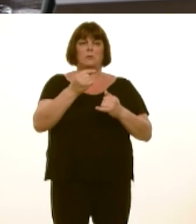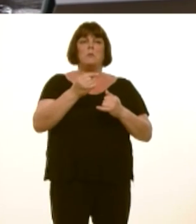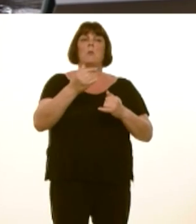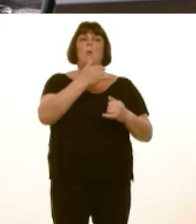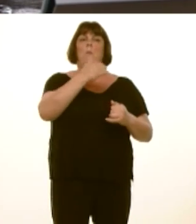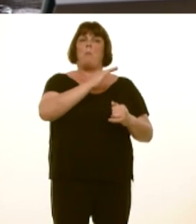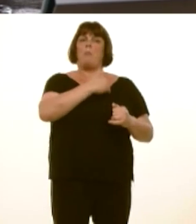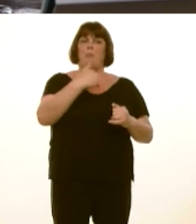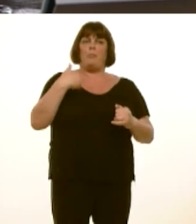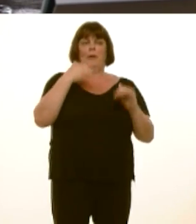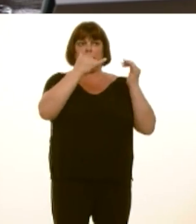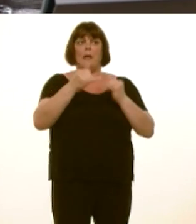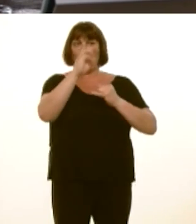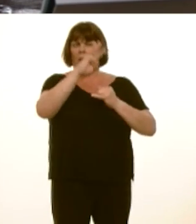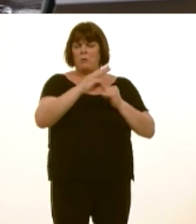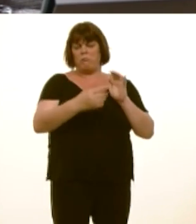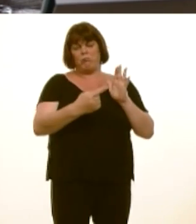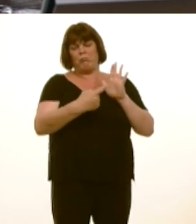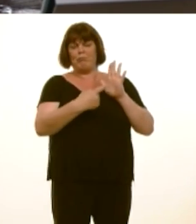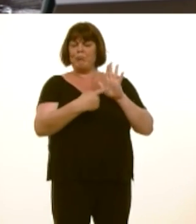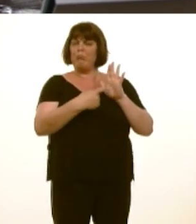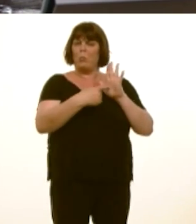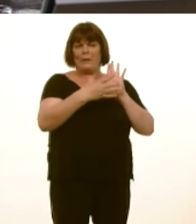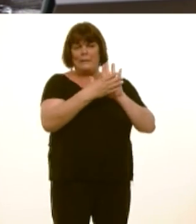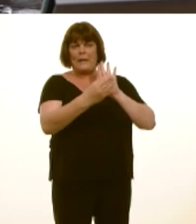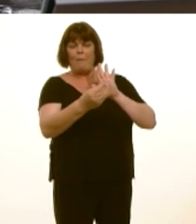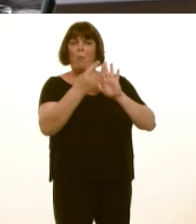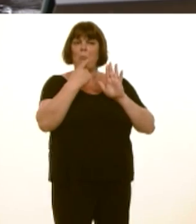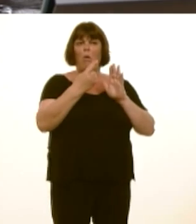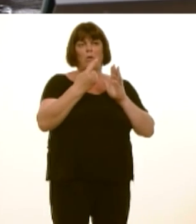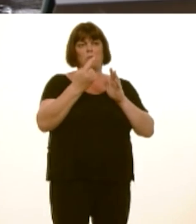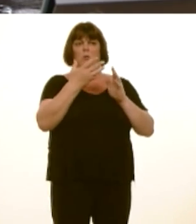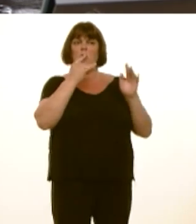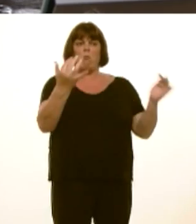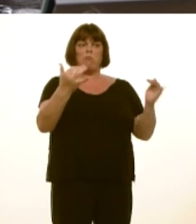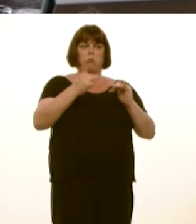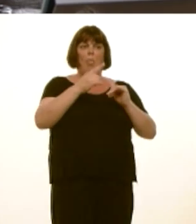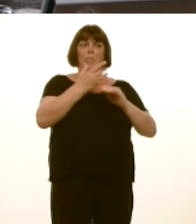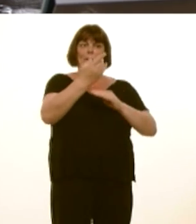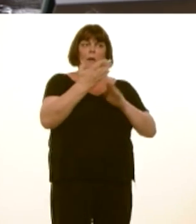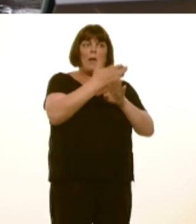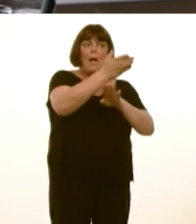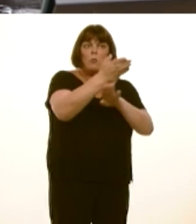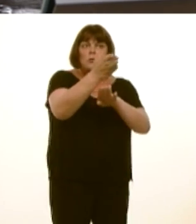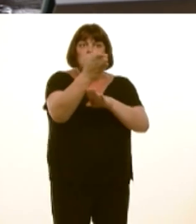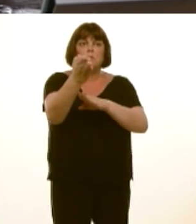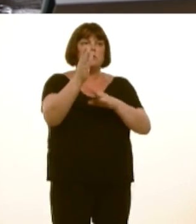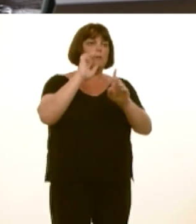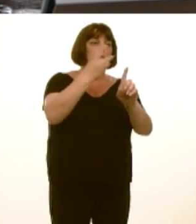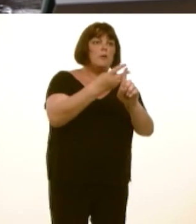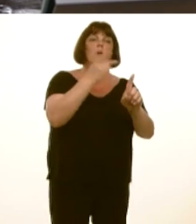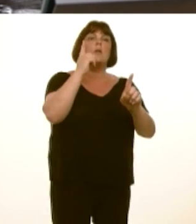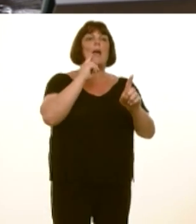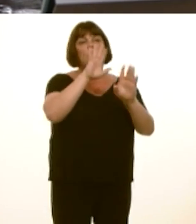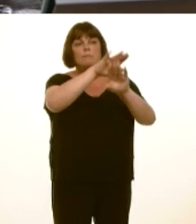example of where that's been done with mobile units, with awareness being very high amongst women. And we are